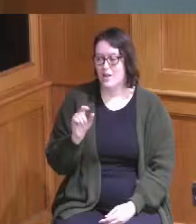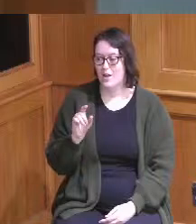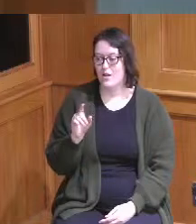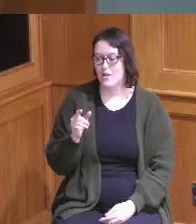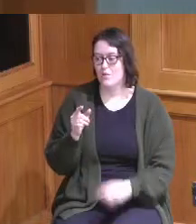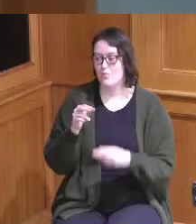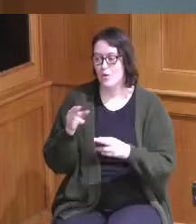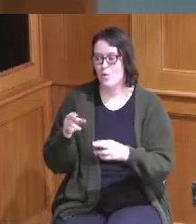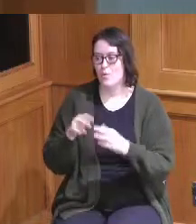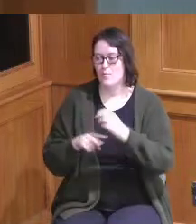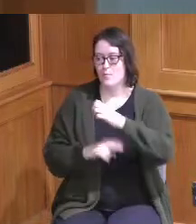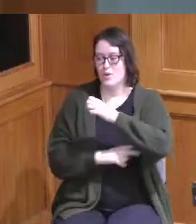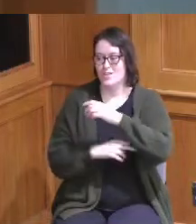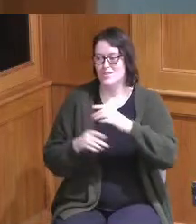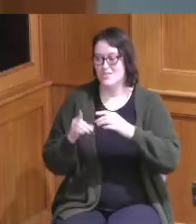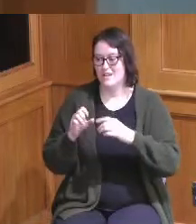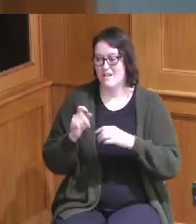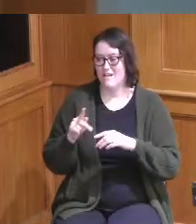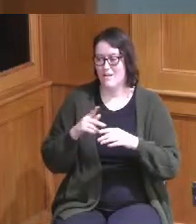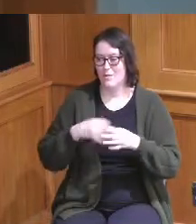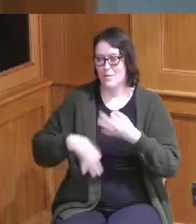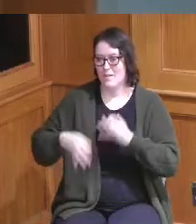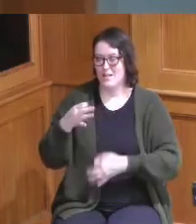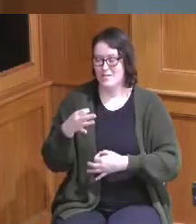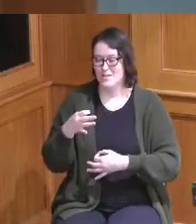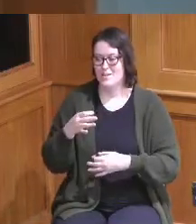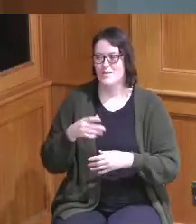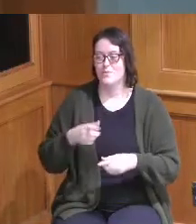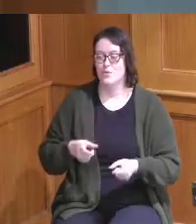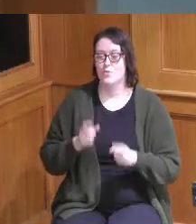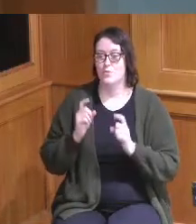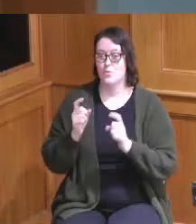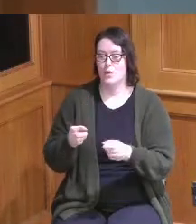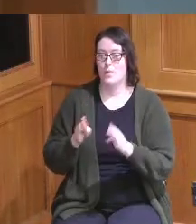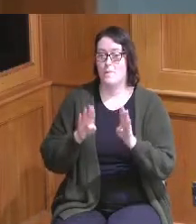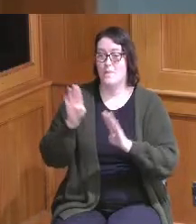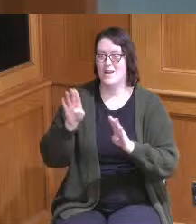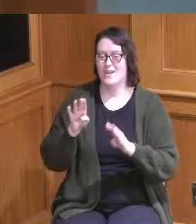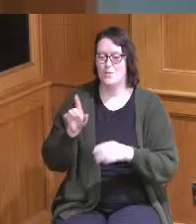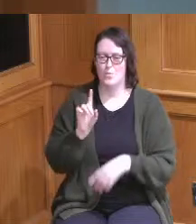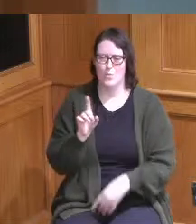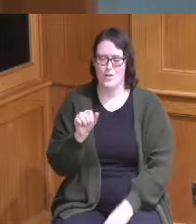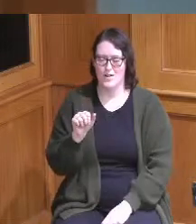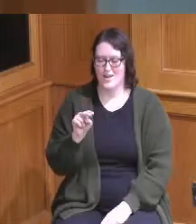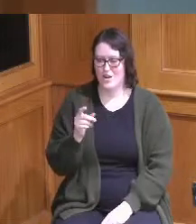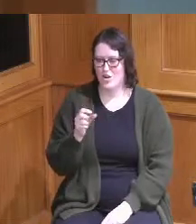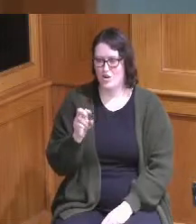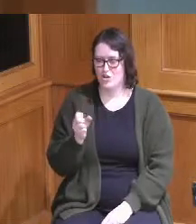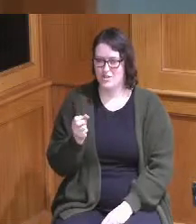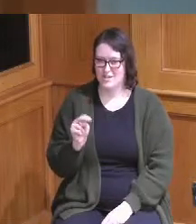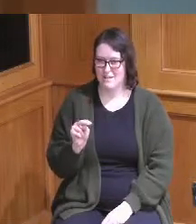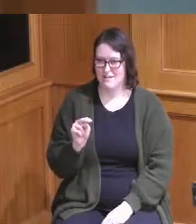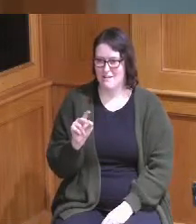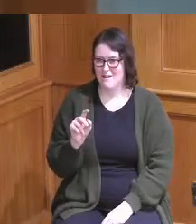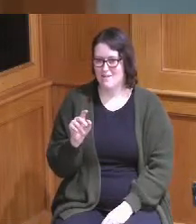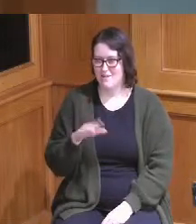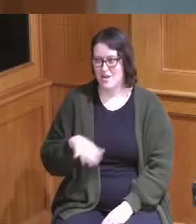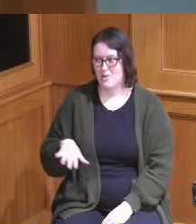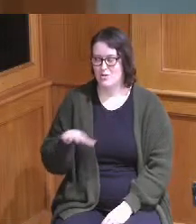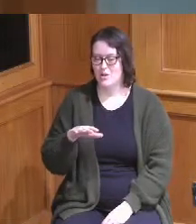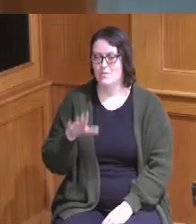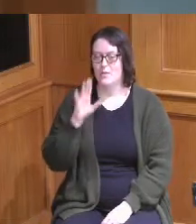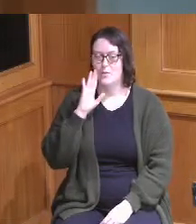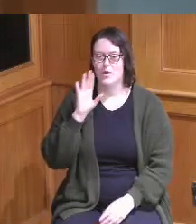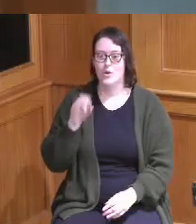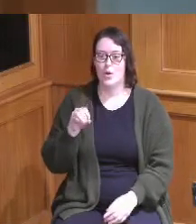Project 502118, out to bid. This is located in Anderson Township. We have a bid opening date of